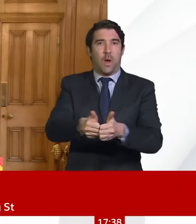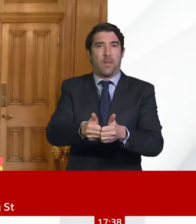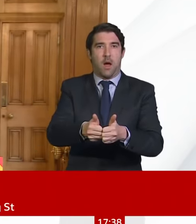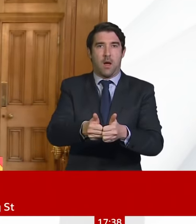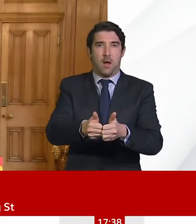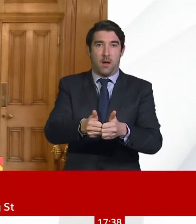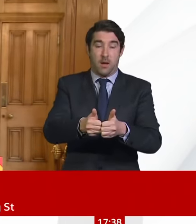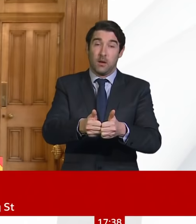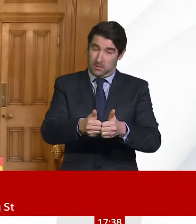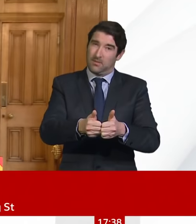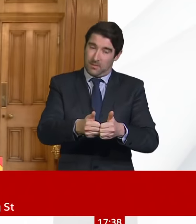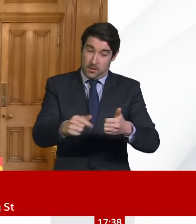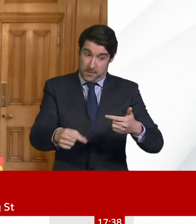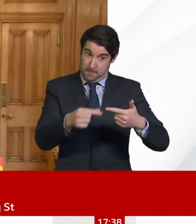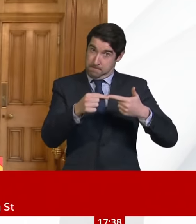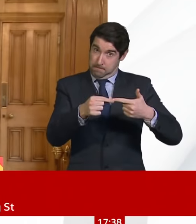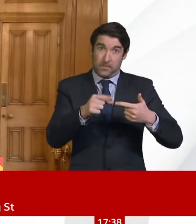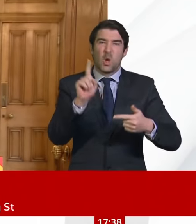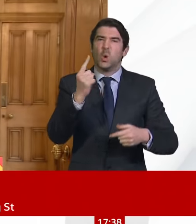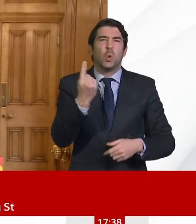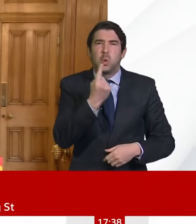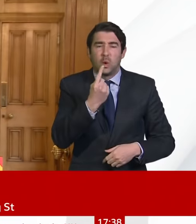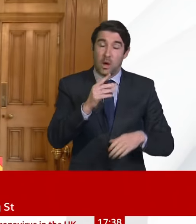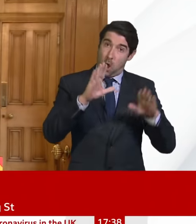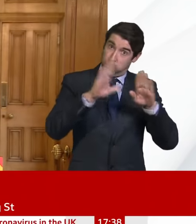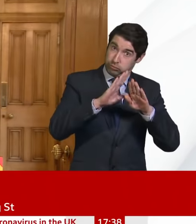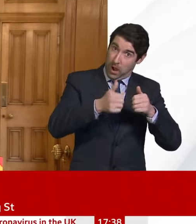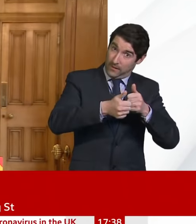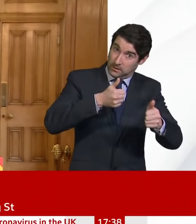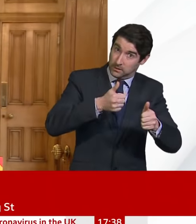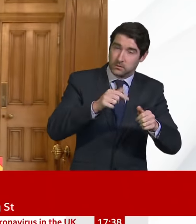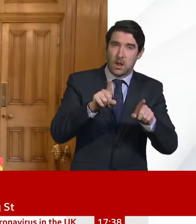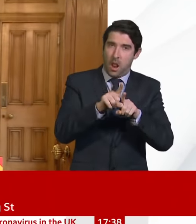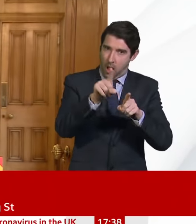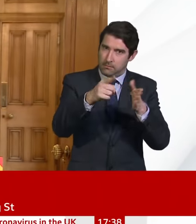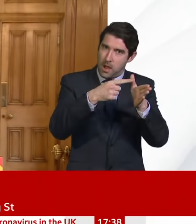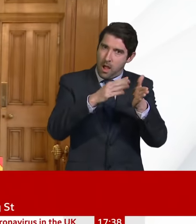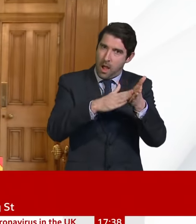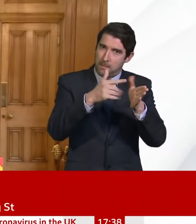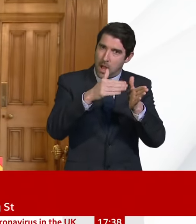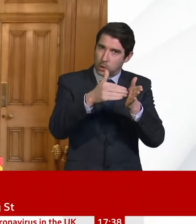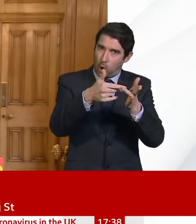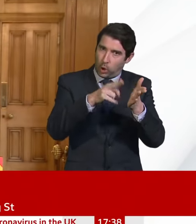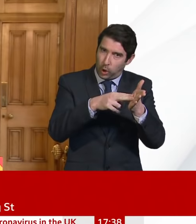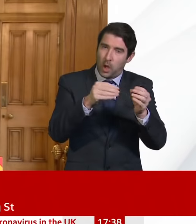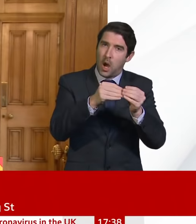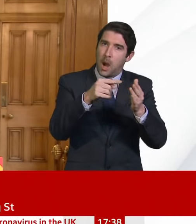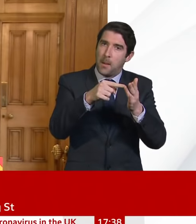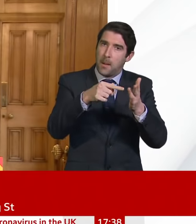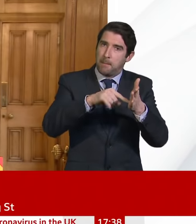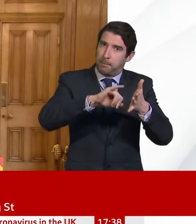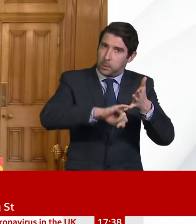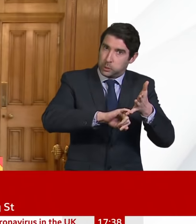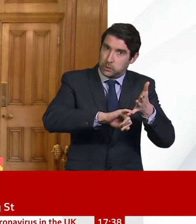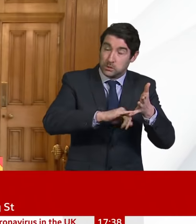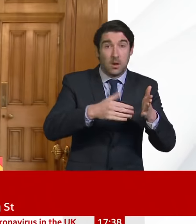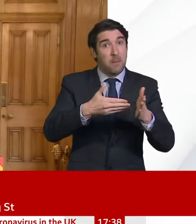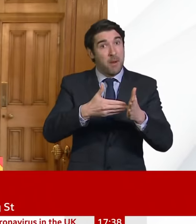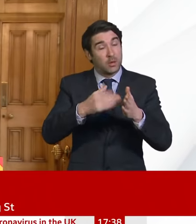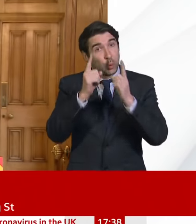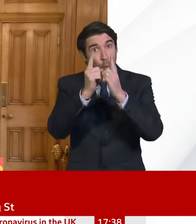partnerships with universities, research institutes and companies like Amazon and Boots to build from scratch a network of new labs and testing